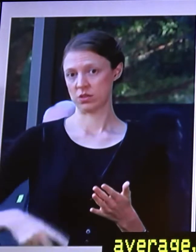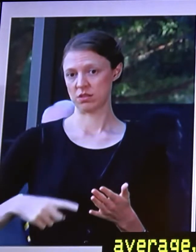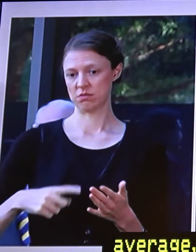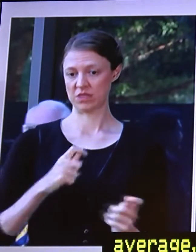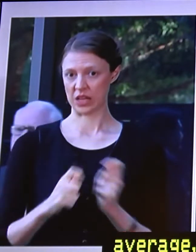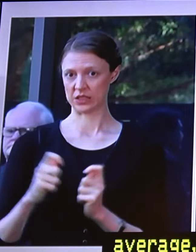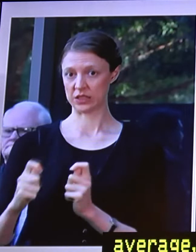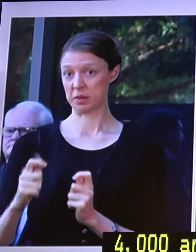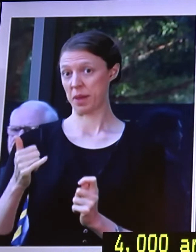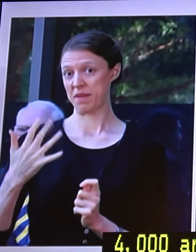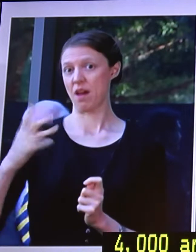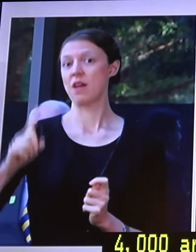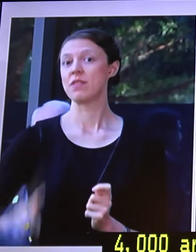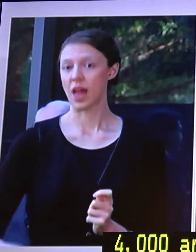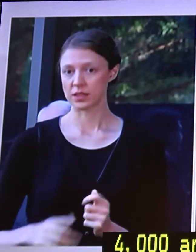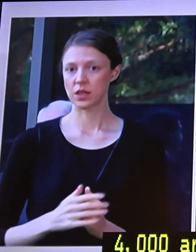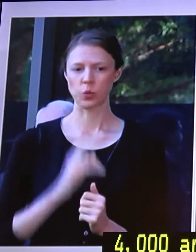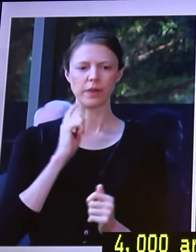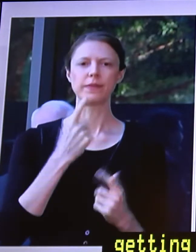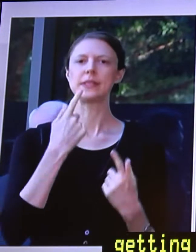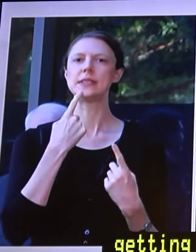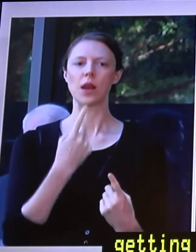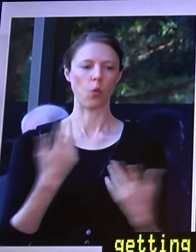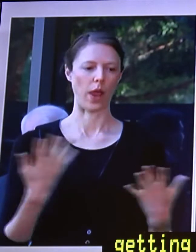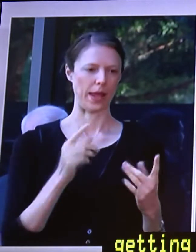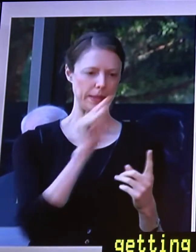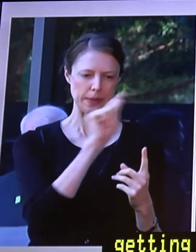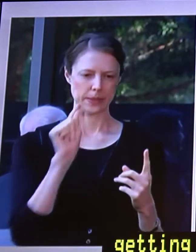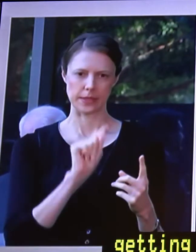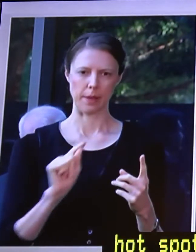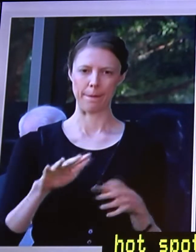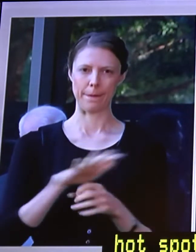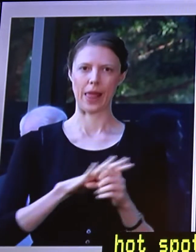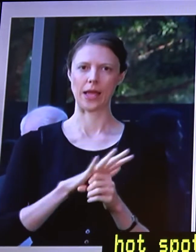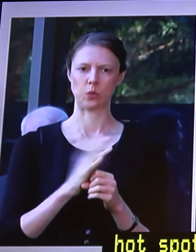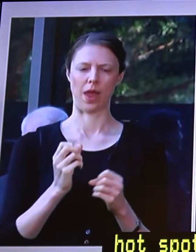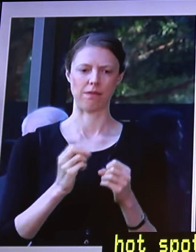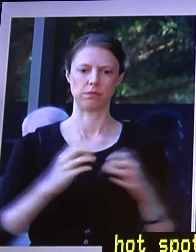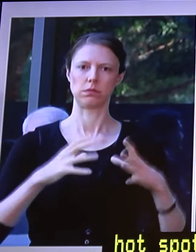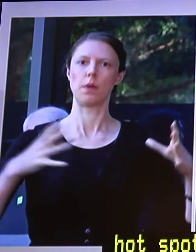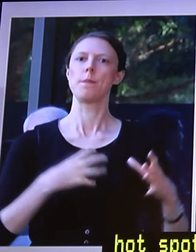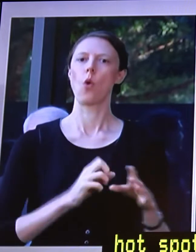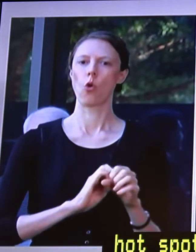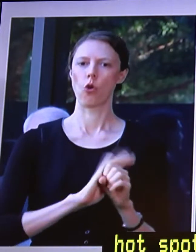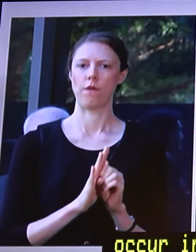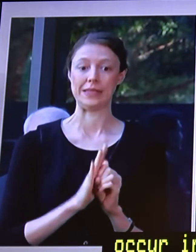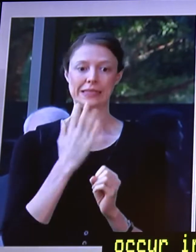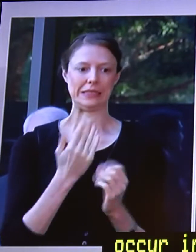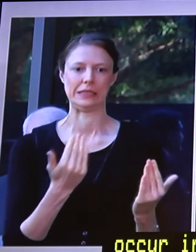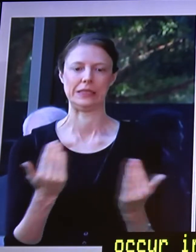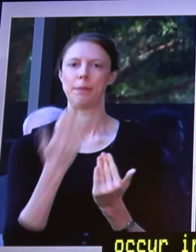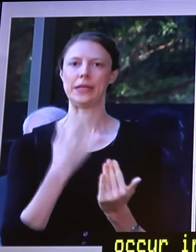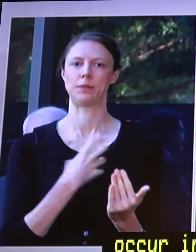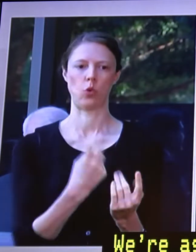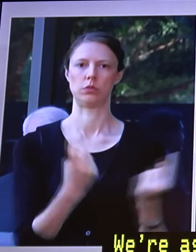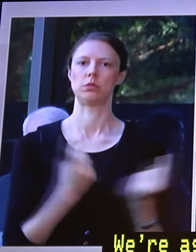where that testing should occur in a more proactive way. We're asking everybody in those hotspots to come forward. We're also asking people who work